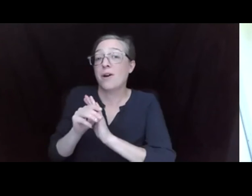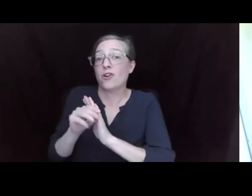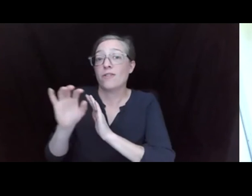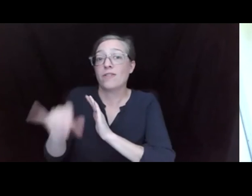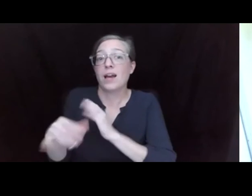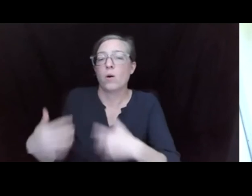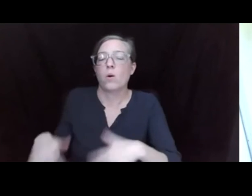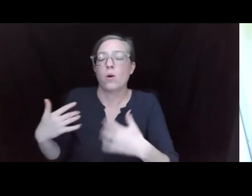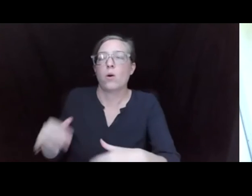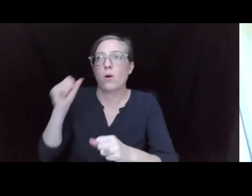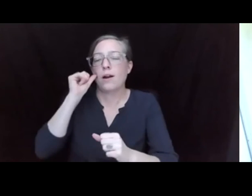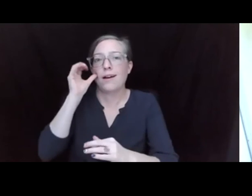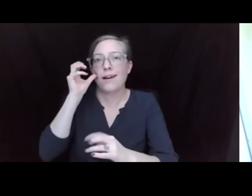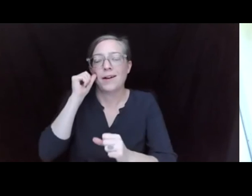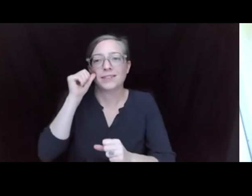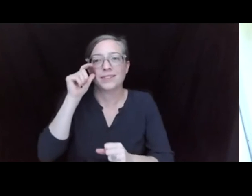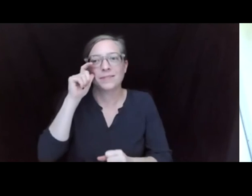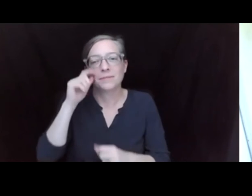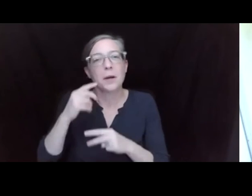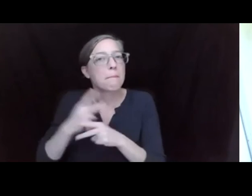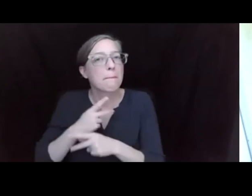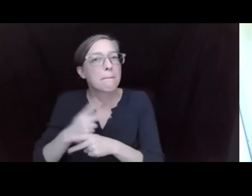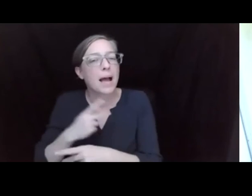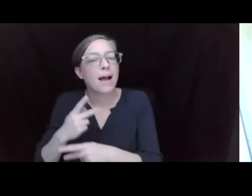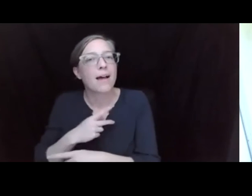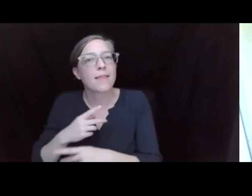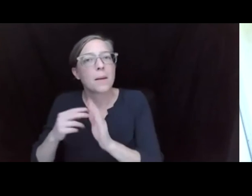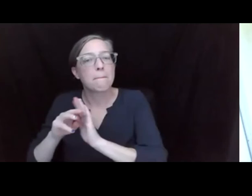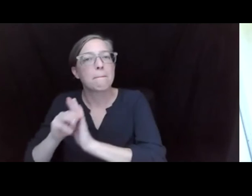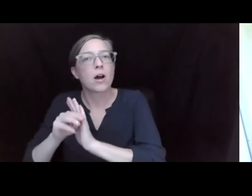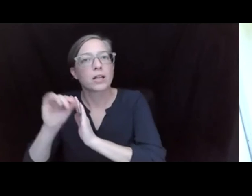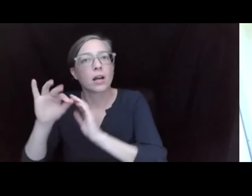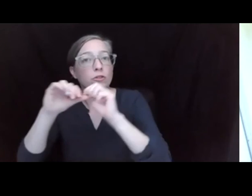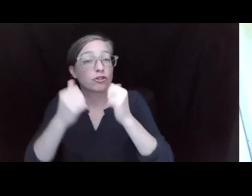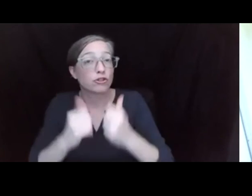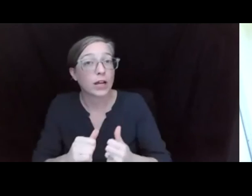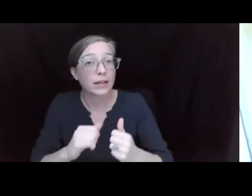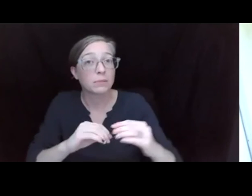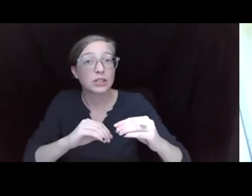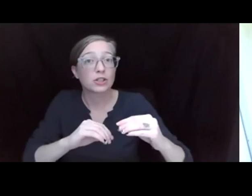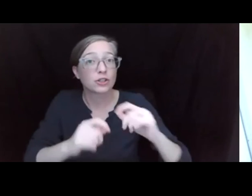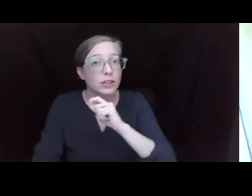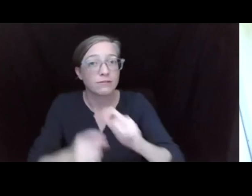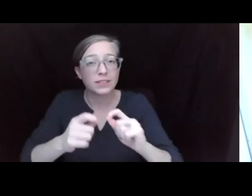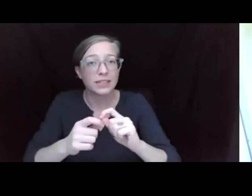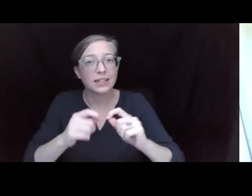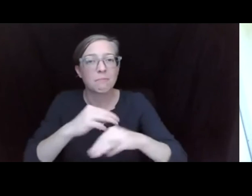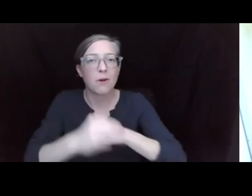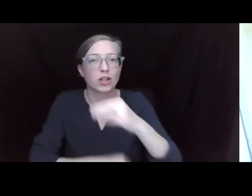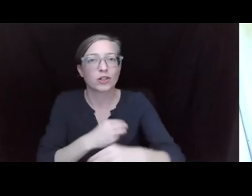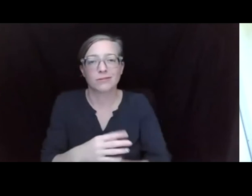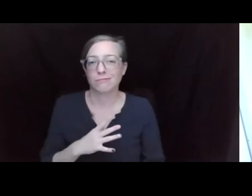even more awesome. Mathematical modeling of a shape shifting molecule. That's pretty cool,